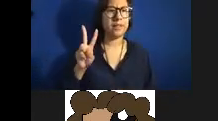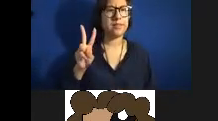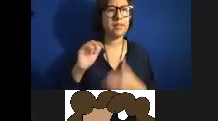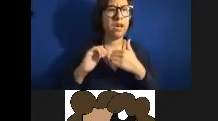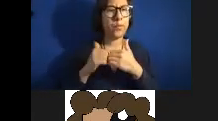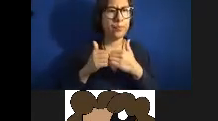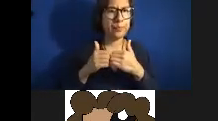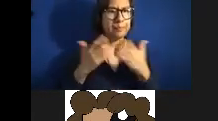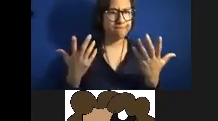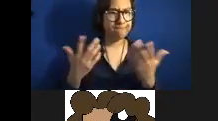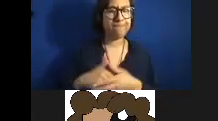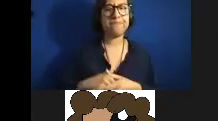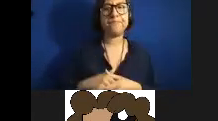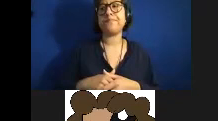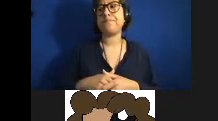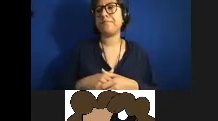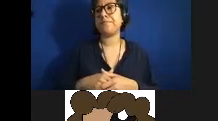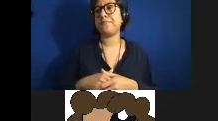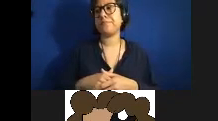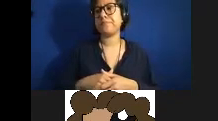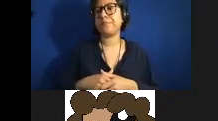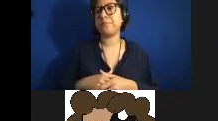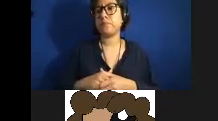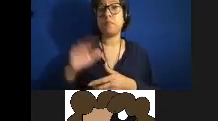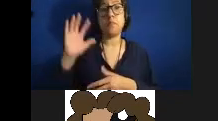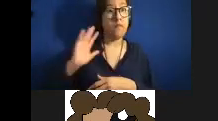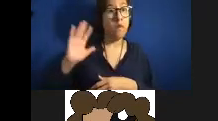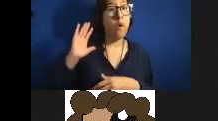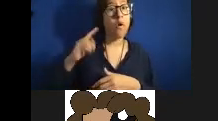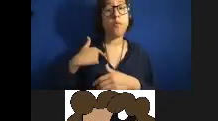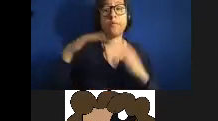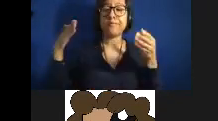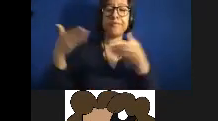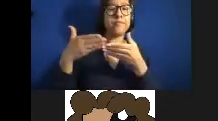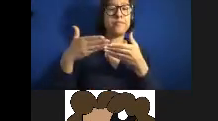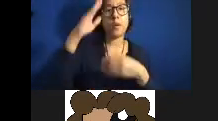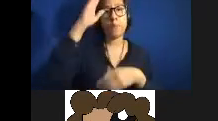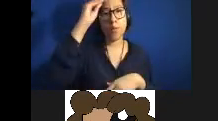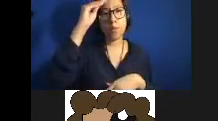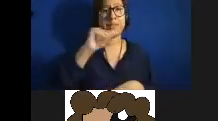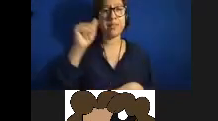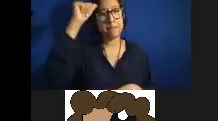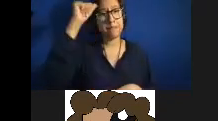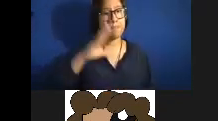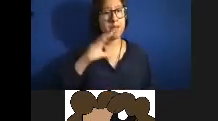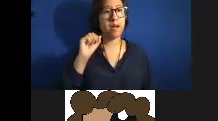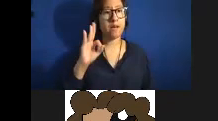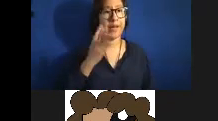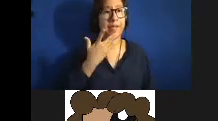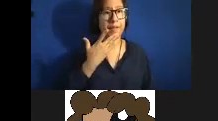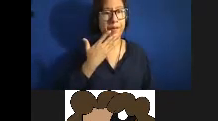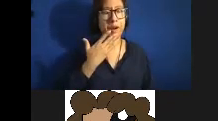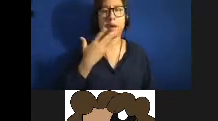a group that had had a focus on boys and men of color and really looking at race and